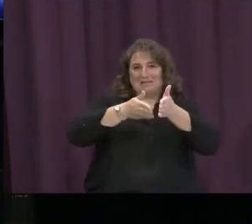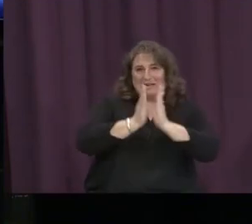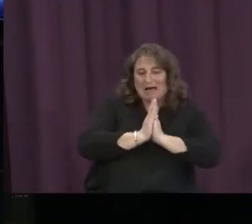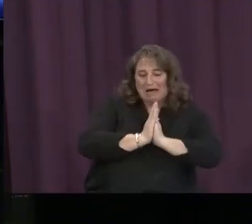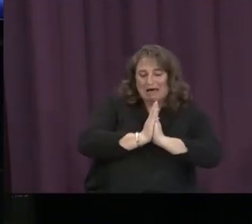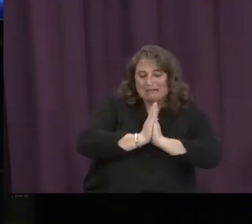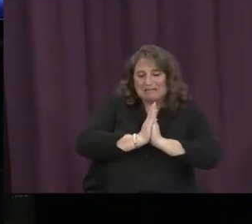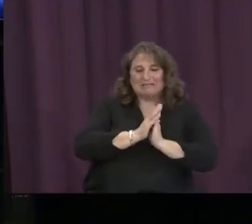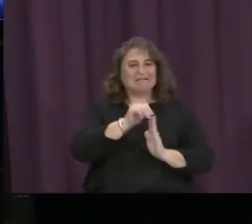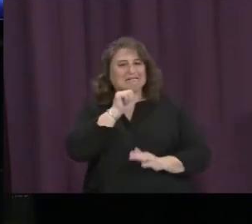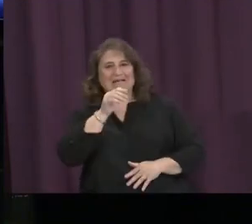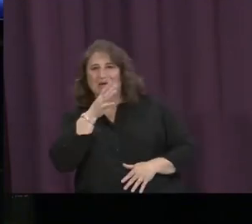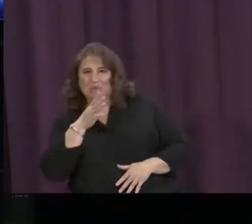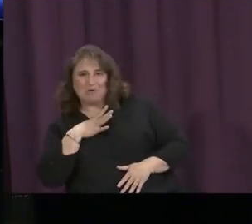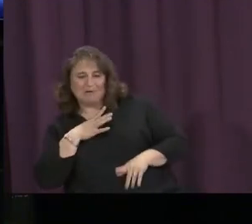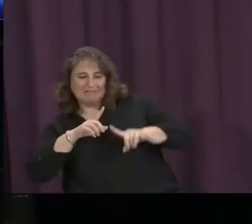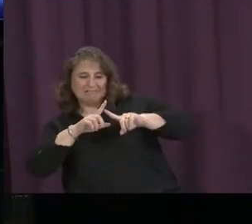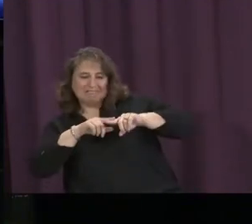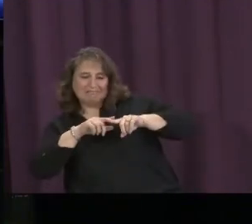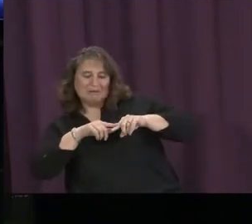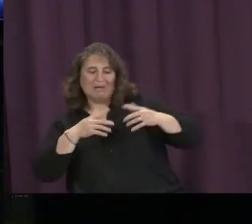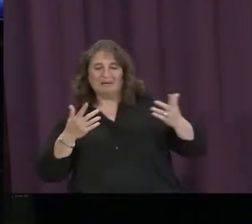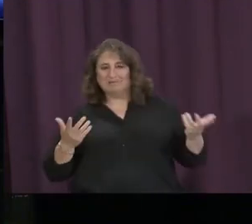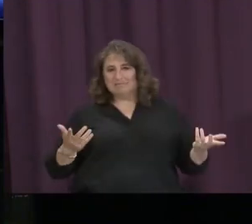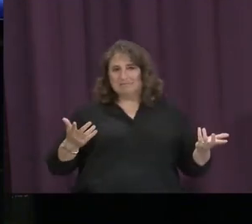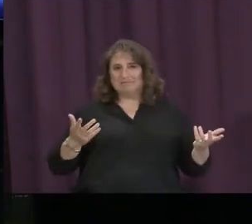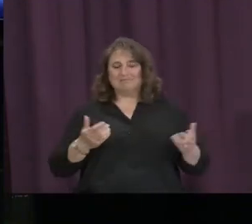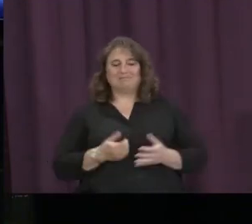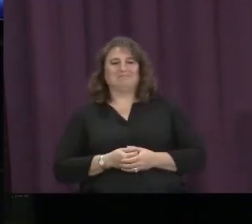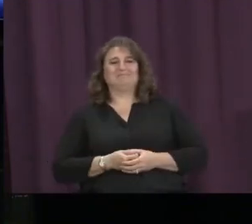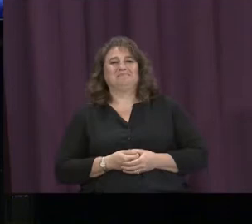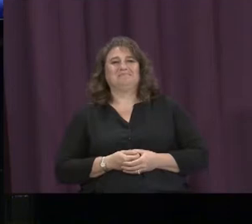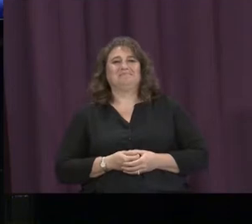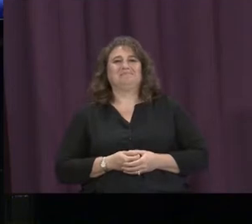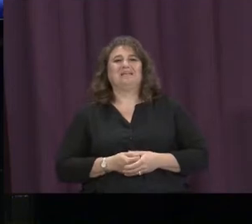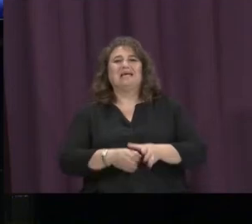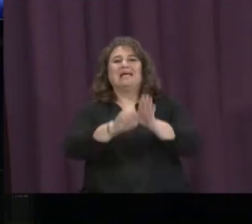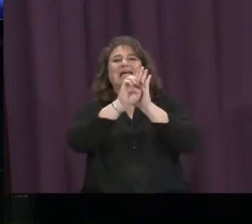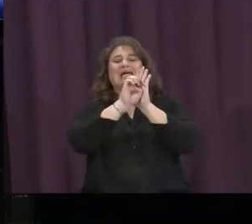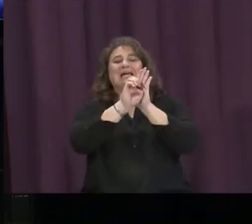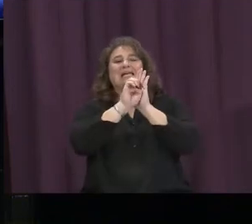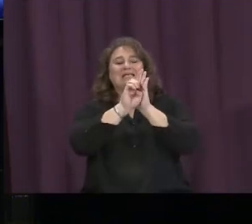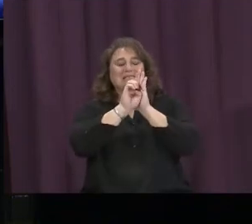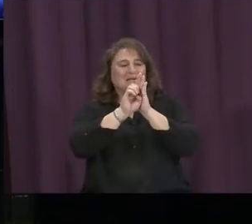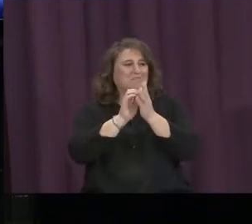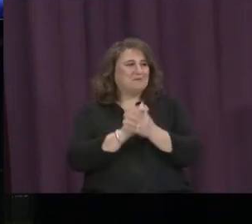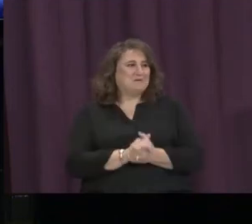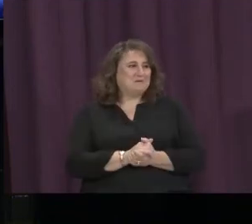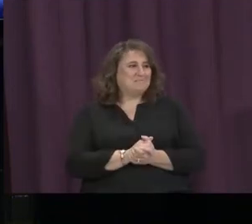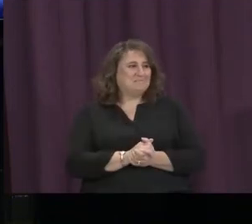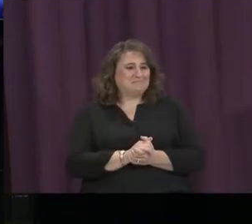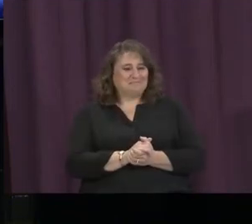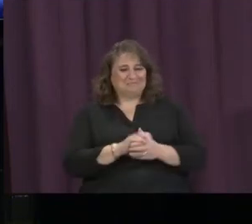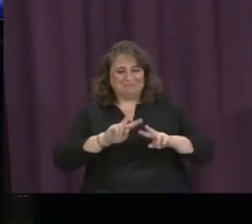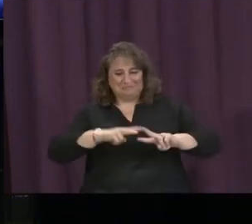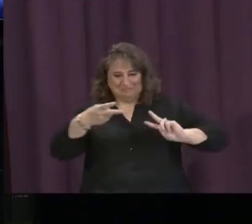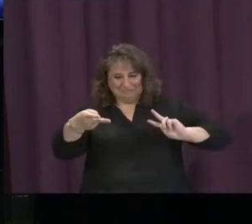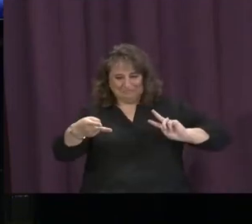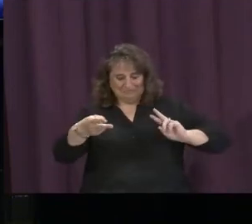So, it just depends on who they are and how they think. Let's go to another example. It, we're going to flip this.